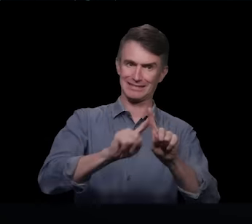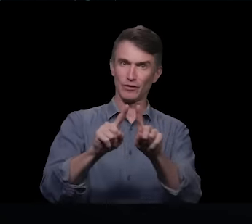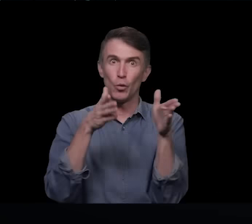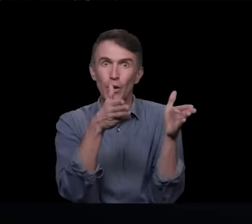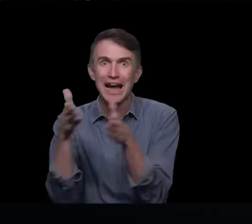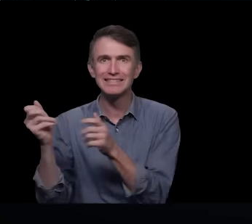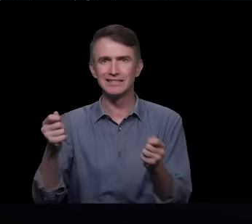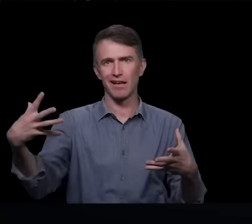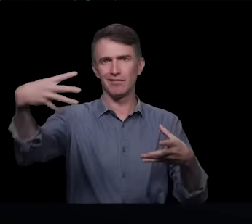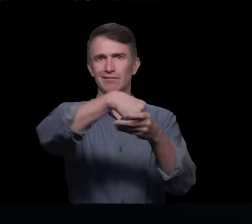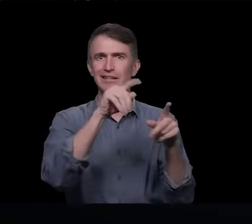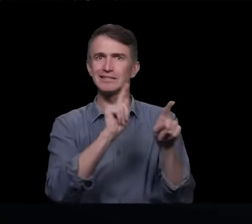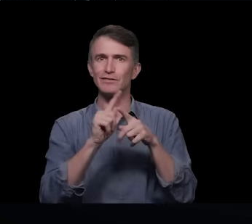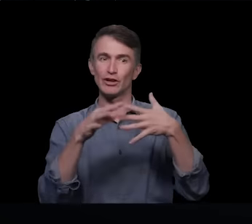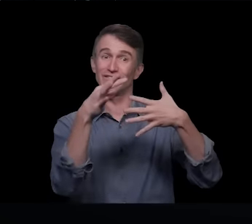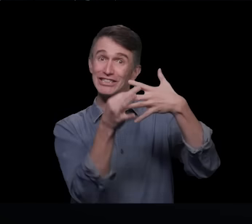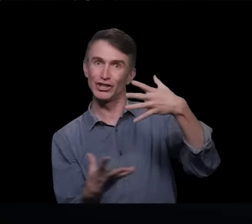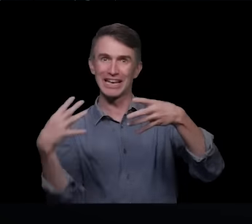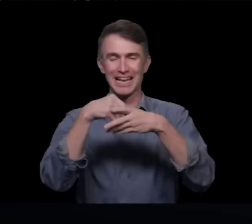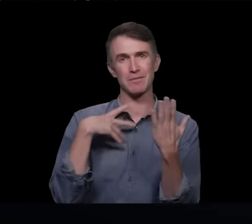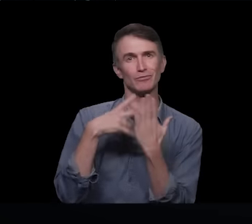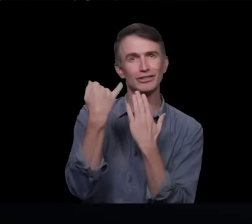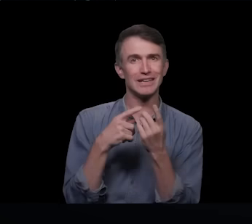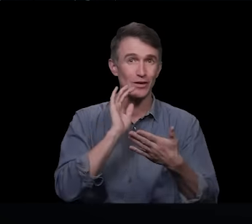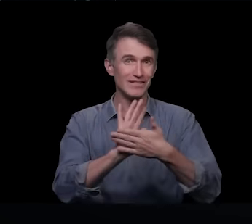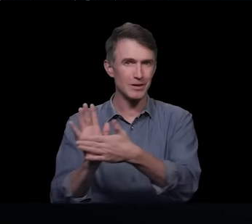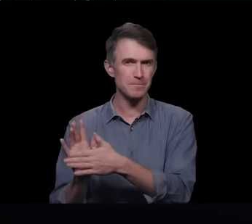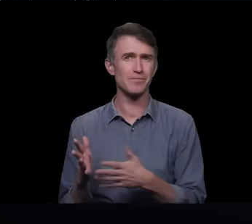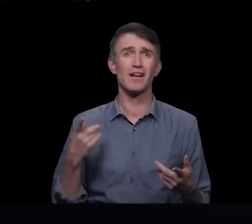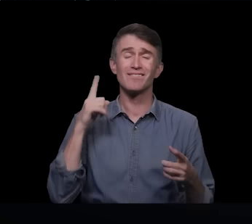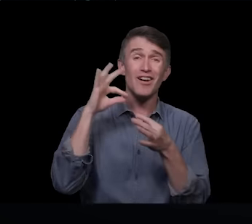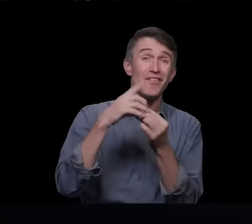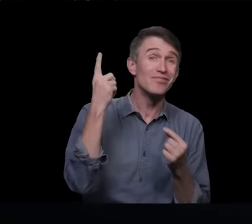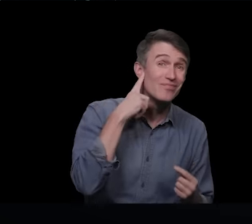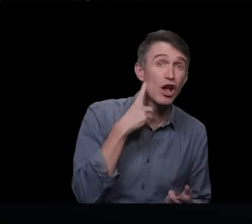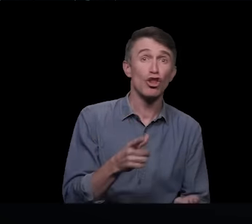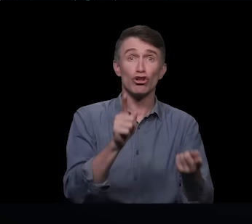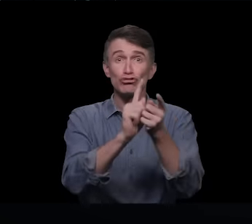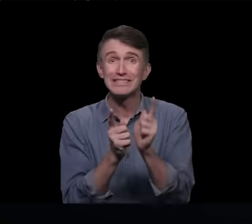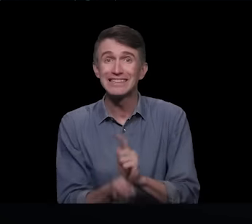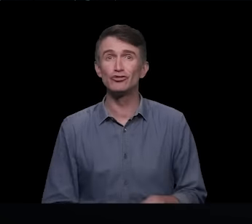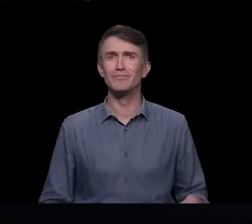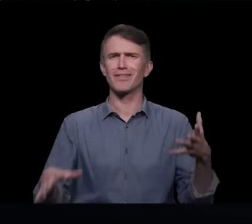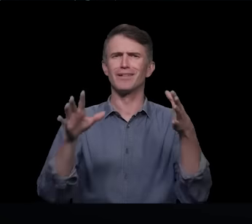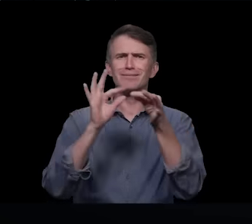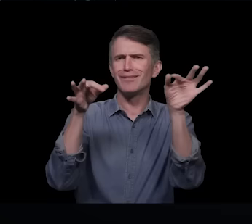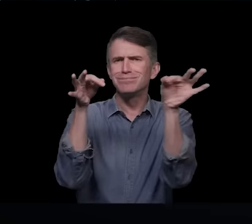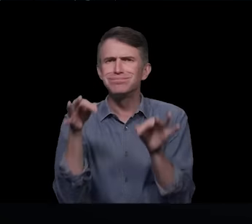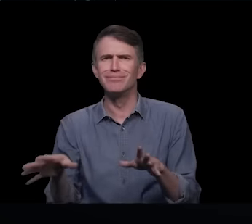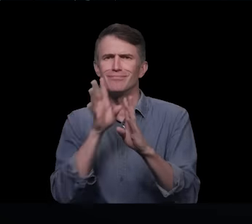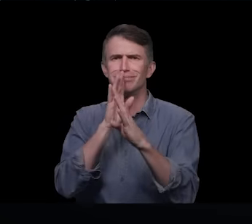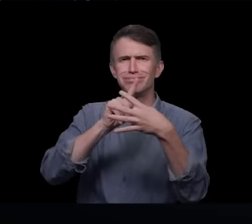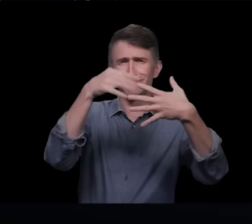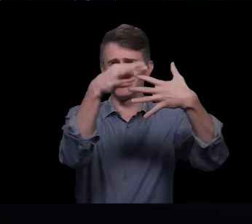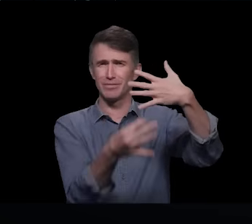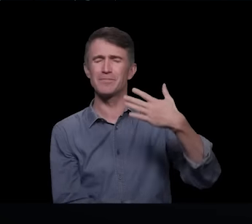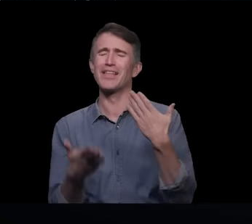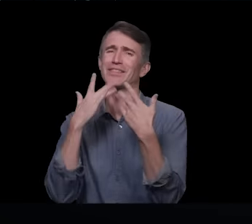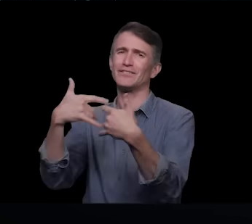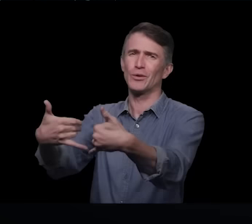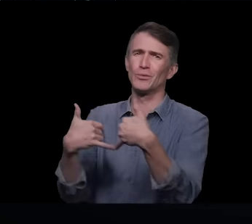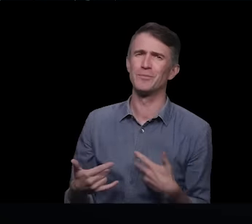our users will adopt these features in the future, not just for audio descriptions, but also for translations and director's commentary. Thank you again for